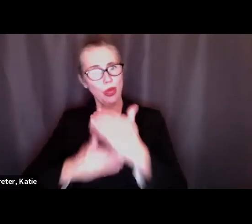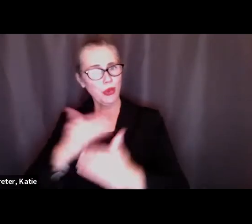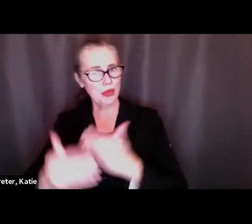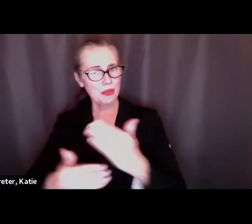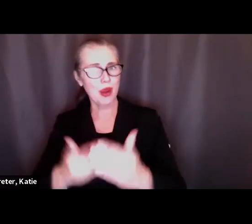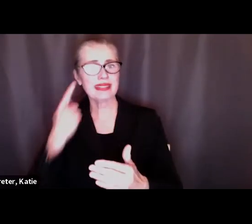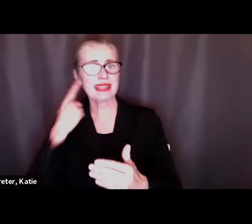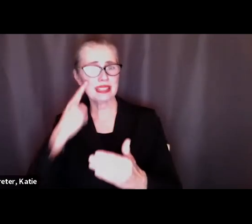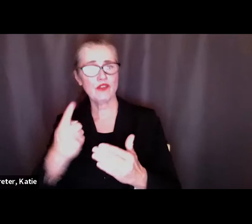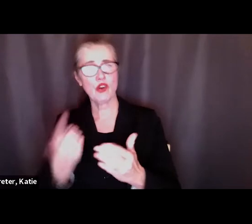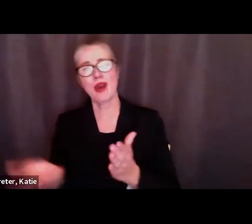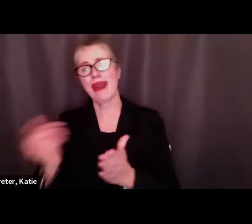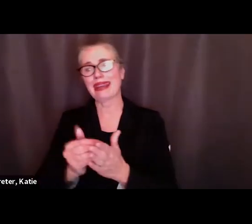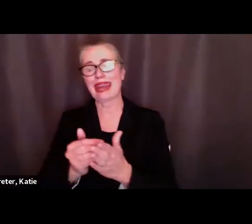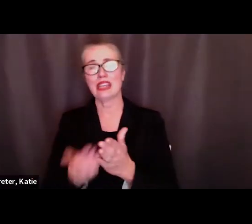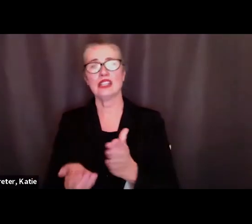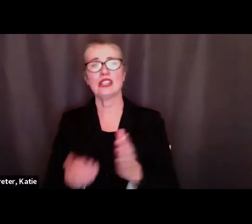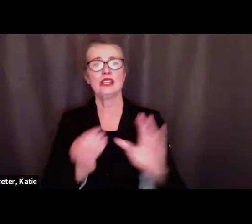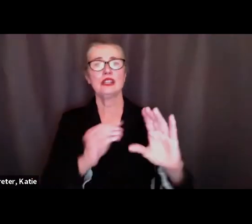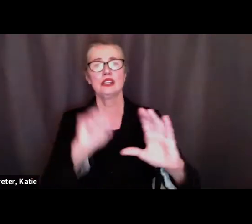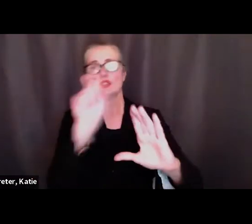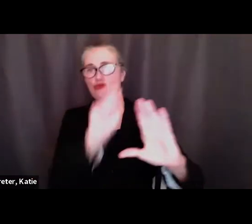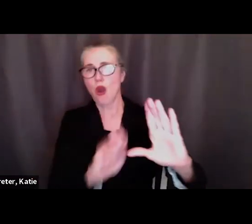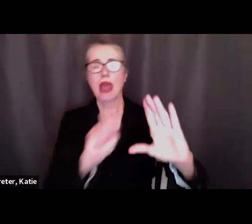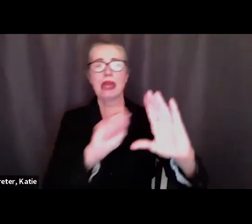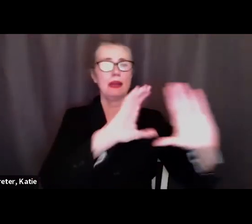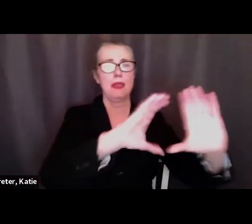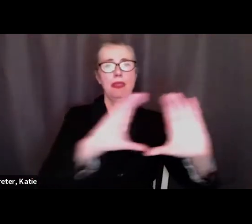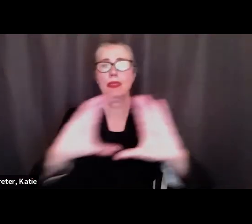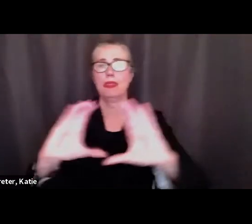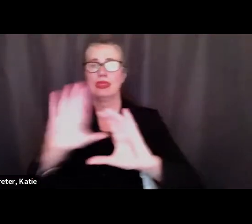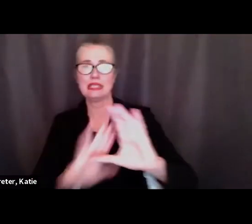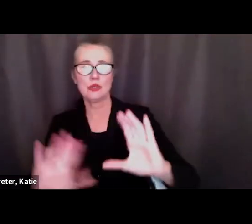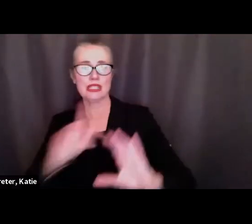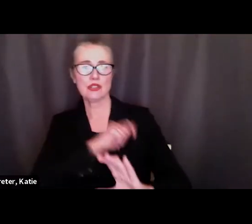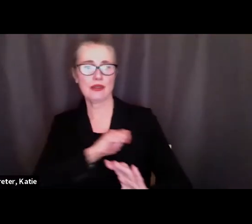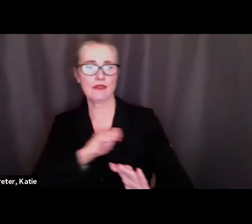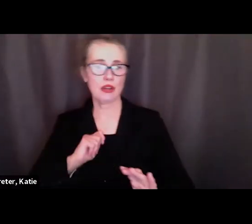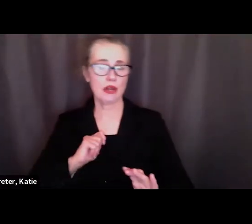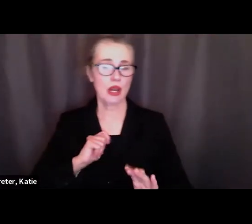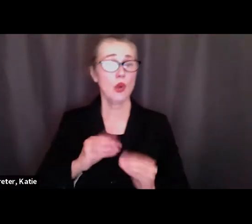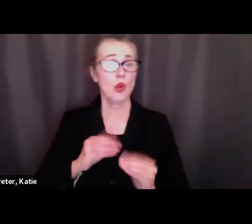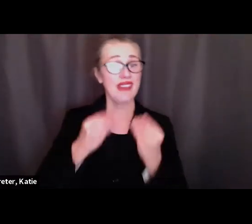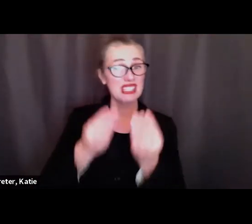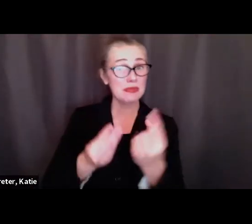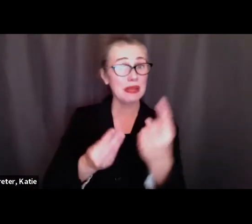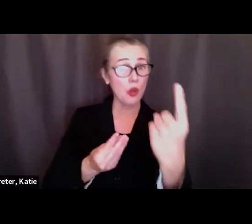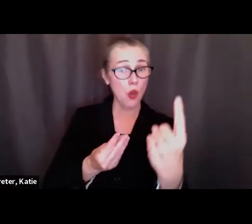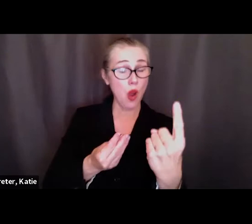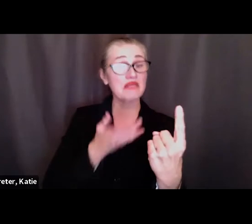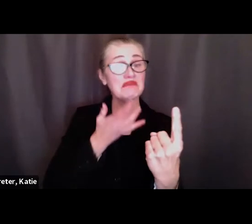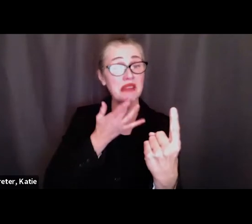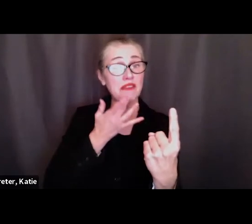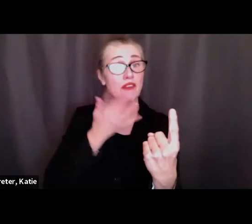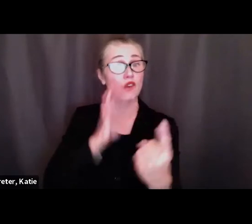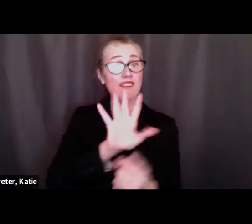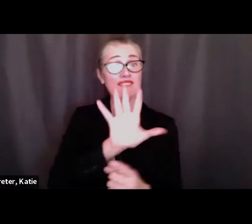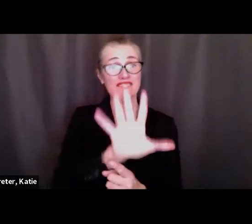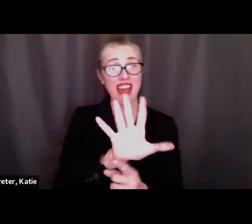next slide here as i mentioned um we had one submittal for a5 trustee scenario